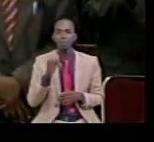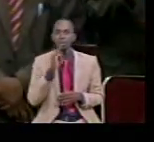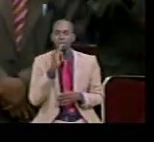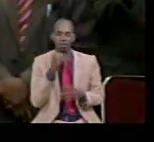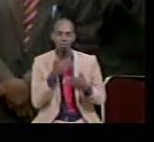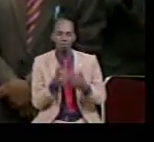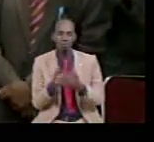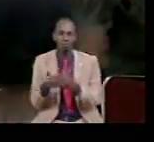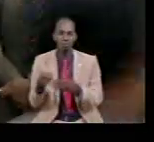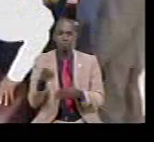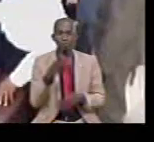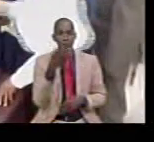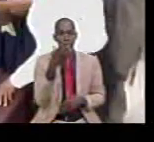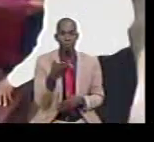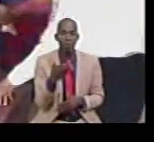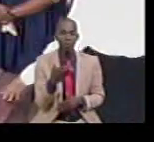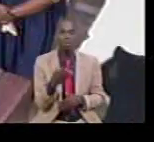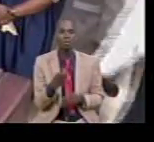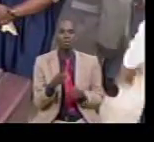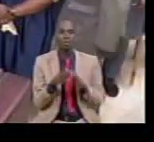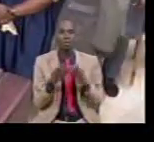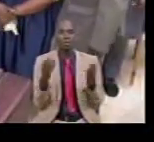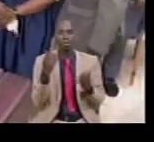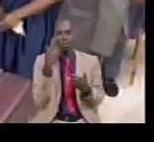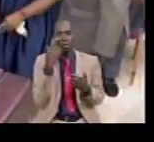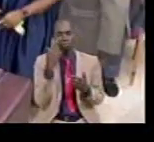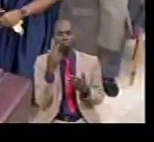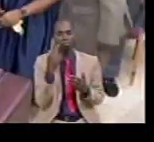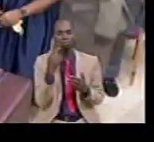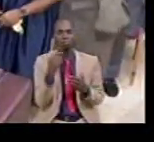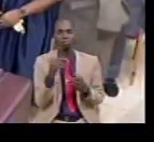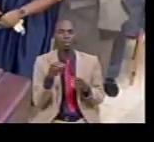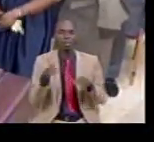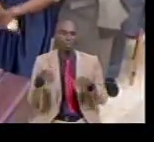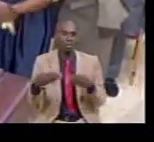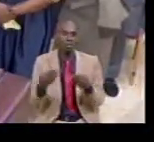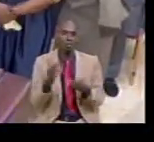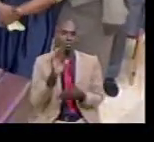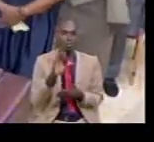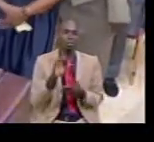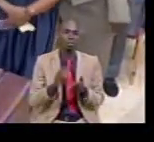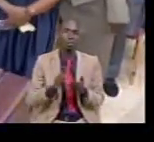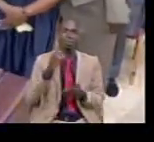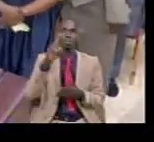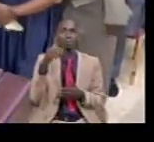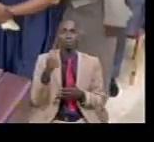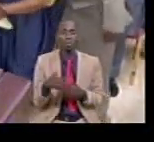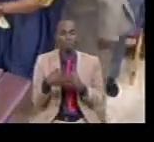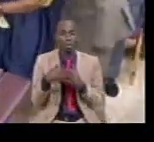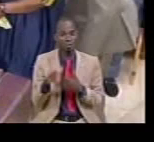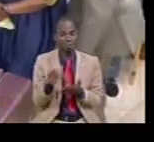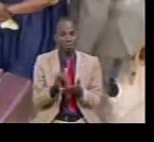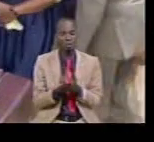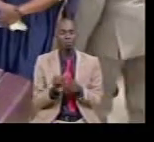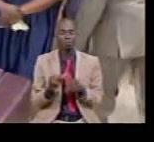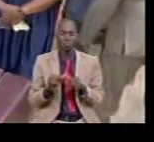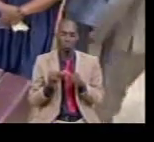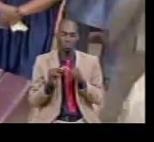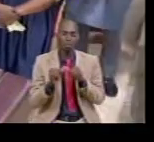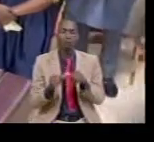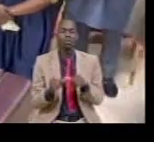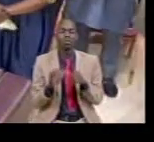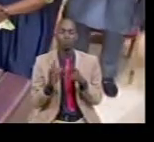open your eye and drop the offering and remain in the mode of prayer. Commune with